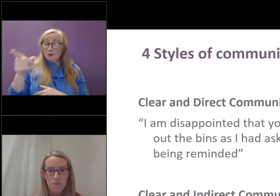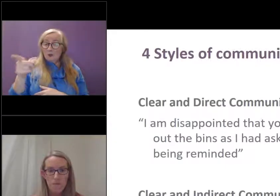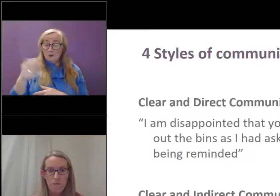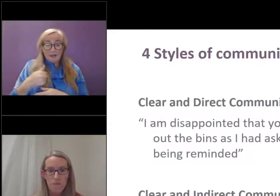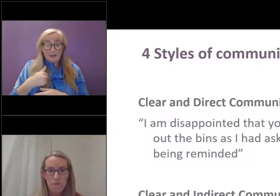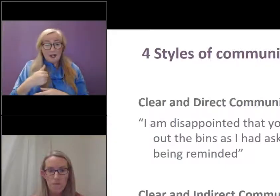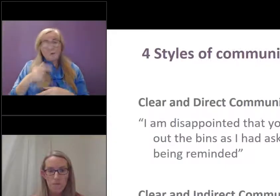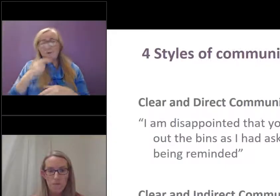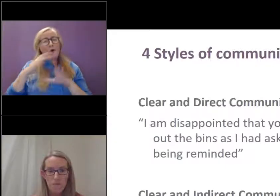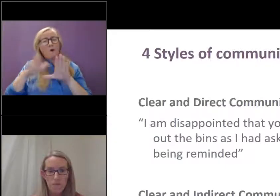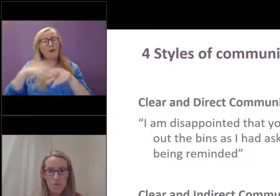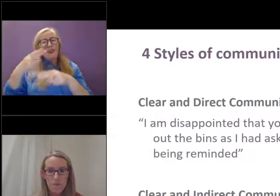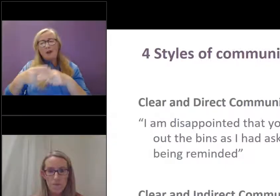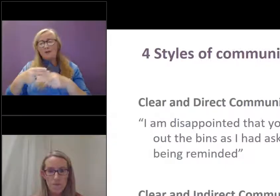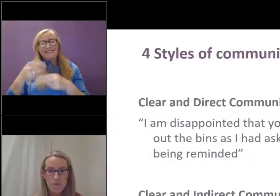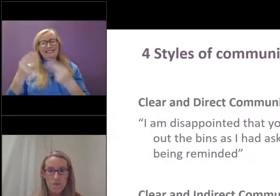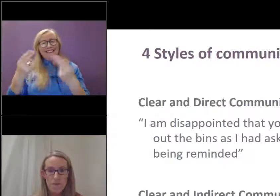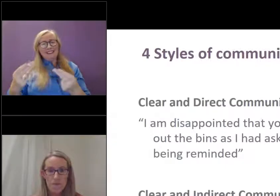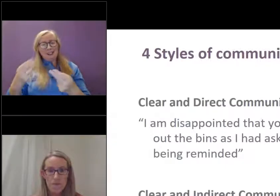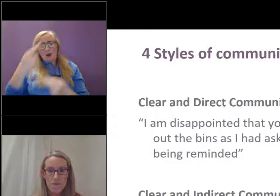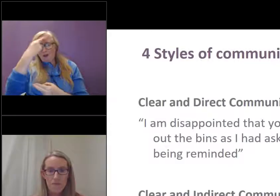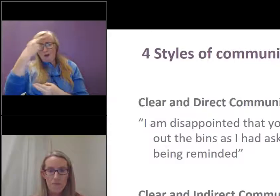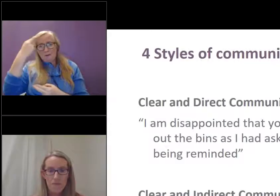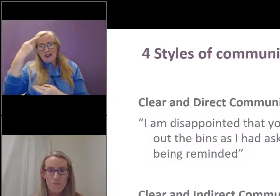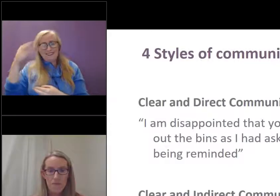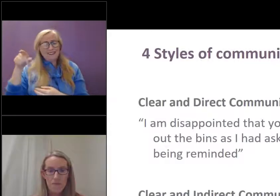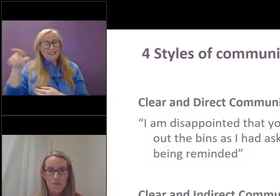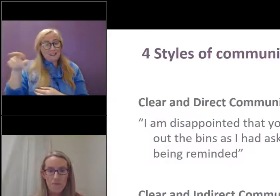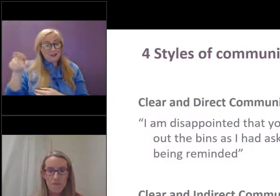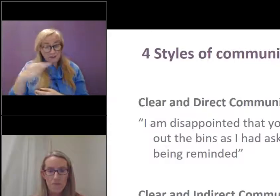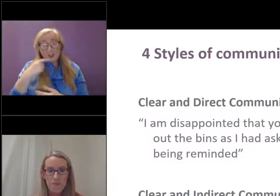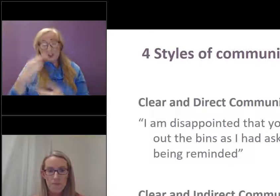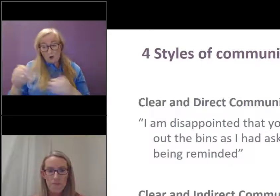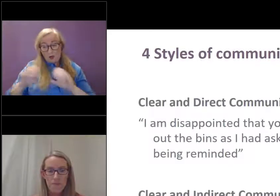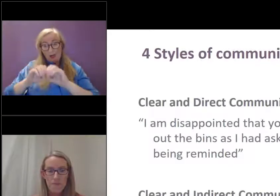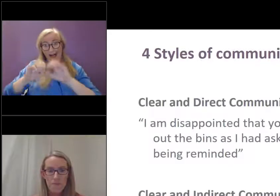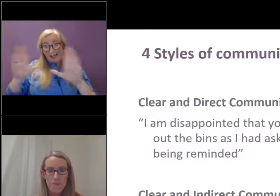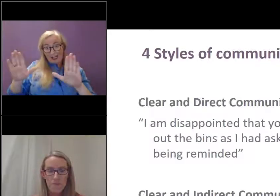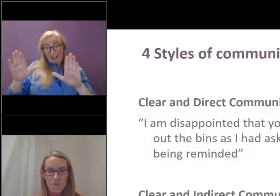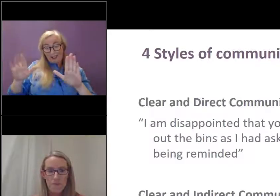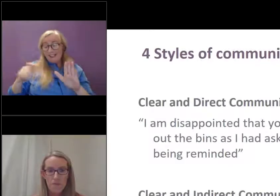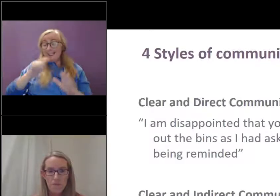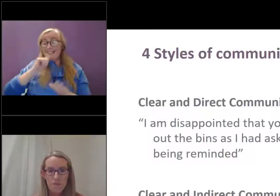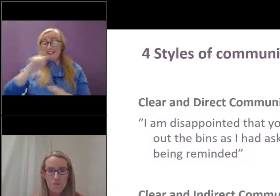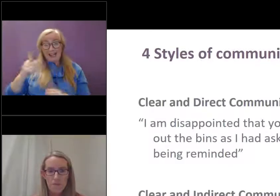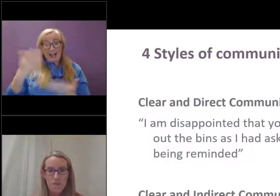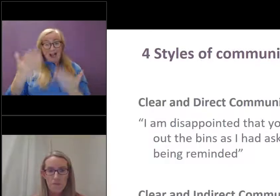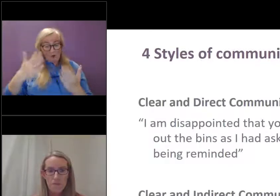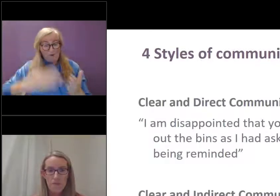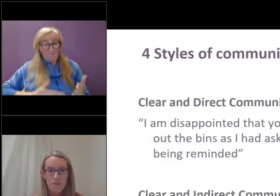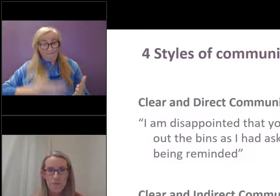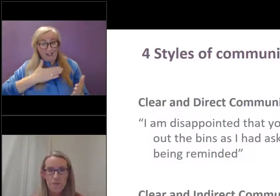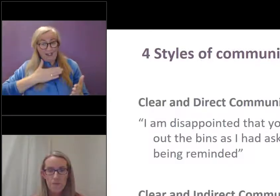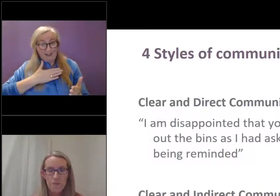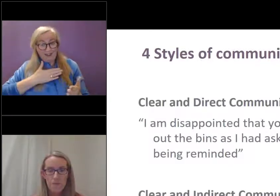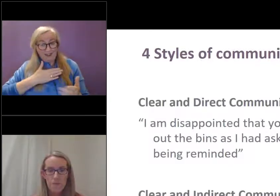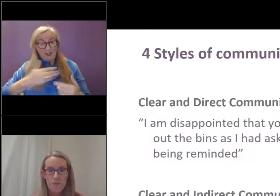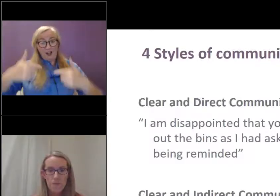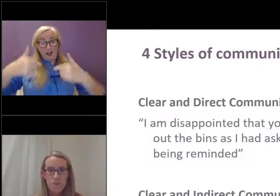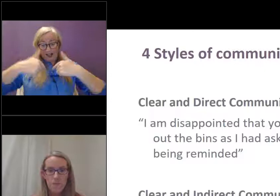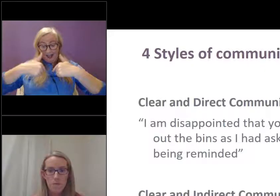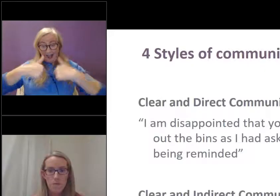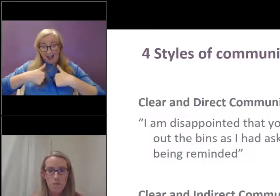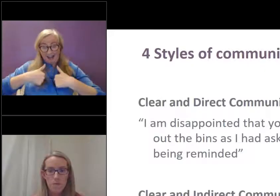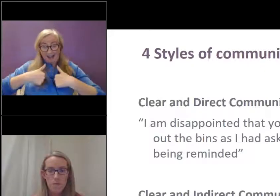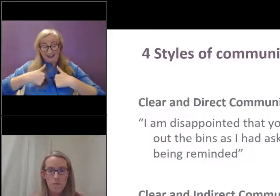without being reminded. So you're kind of you're stating how you feel, which is something you hold as a parent, and